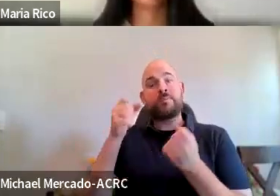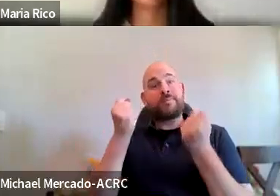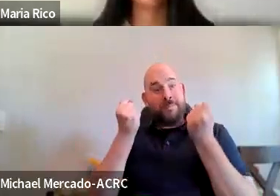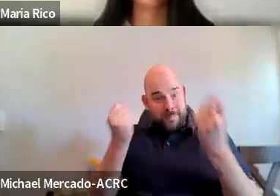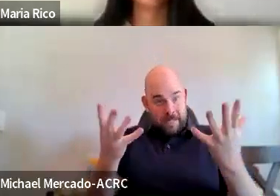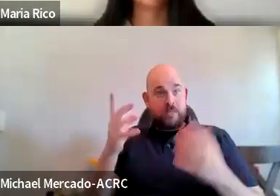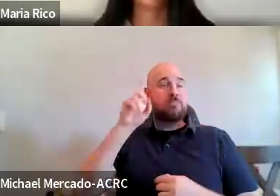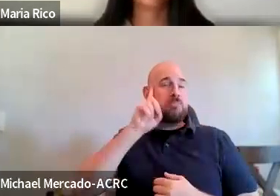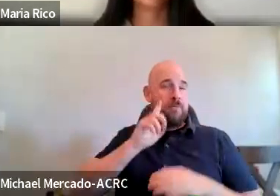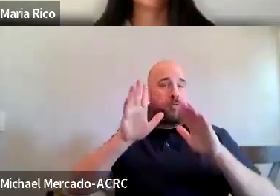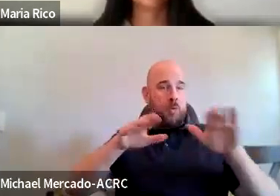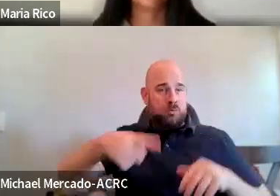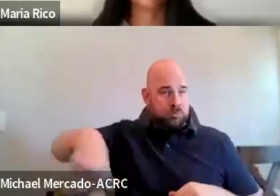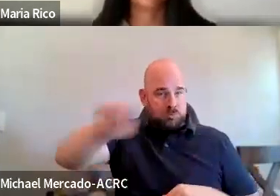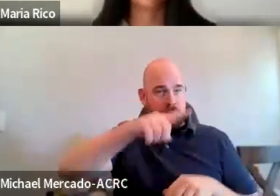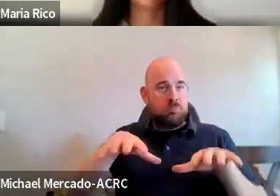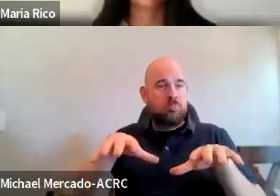One of the speech therapists,